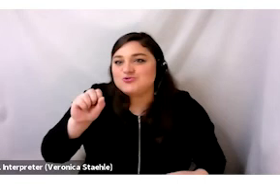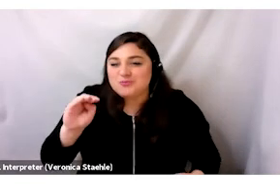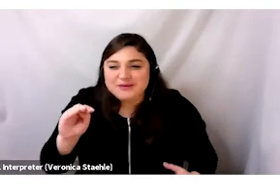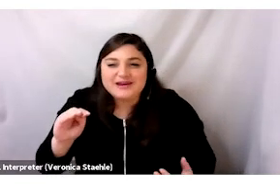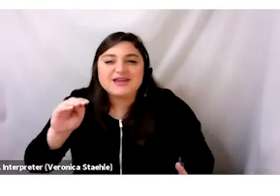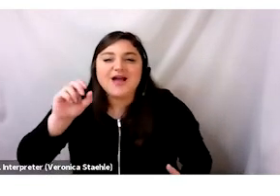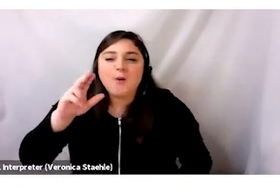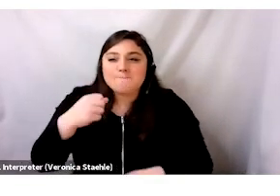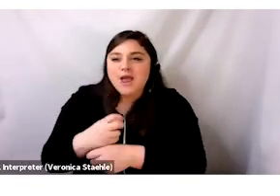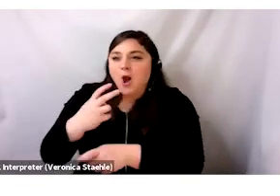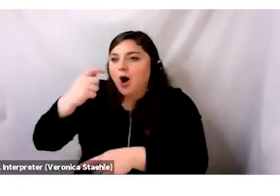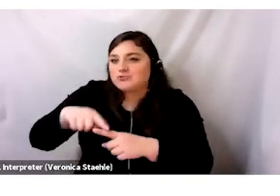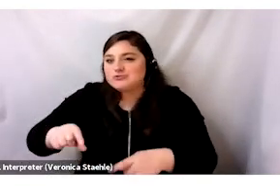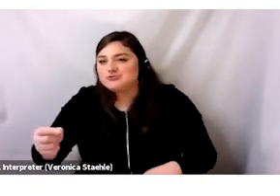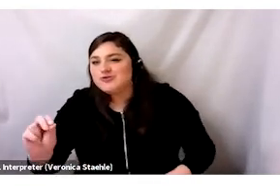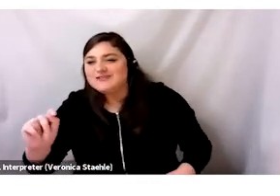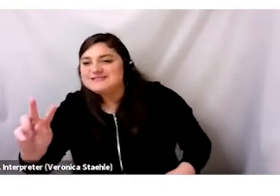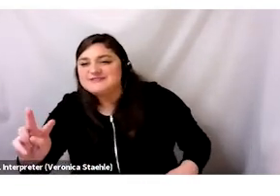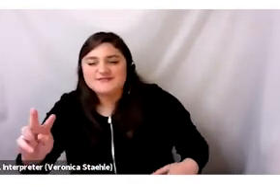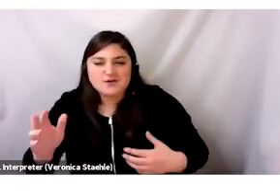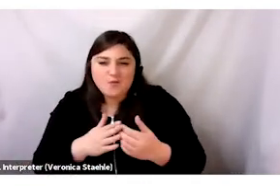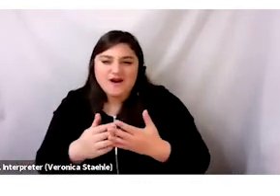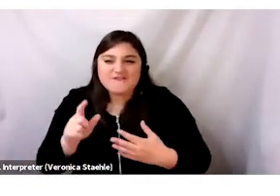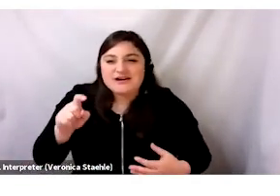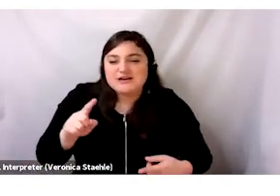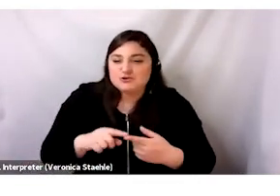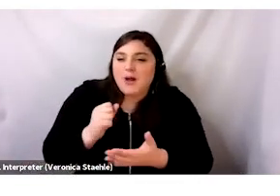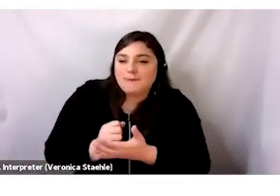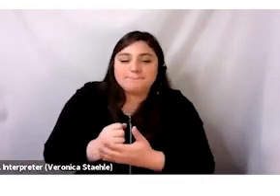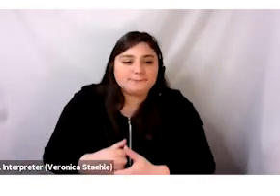read about that stuff in the news when you feel you have the capacity.